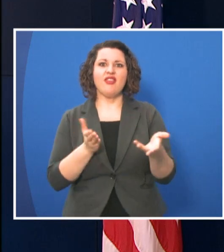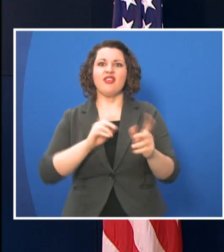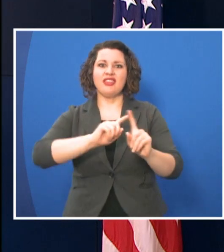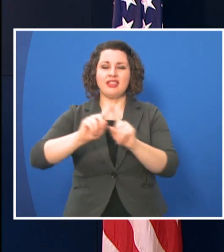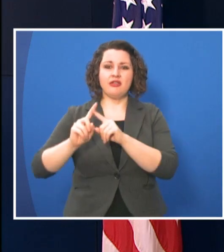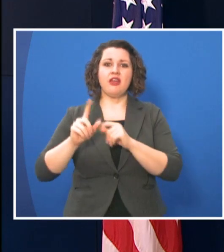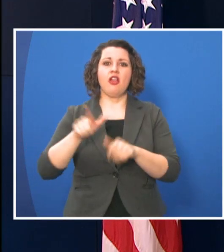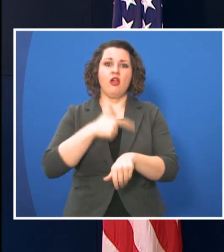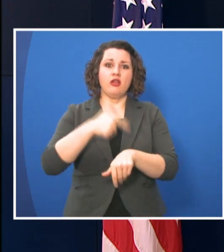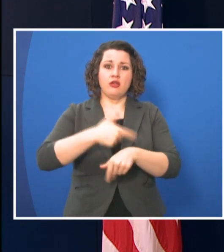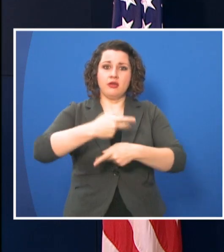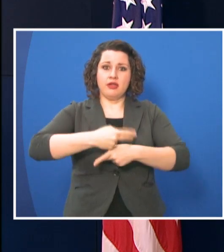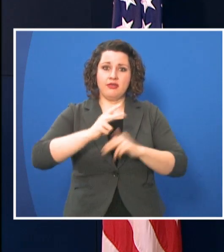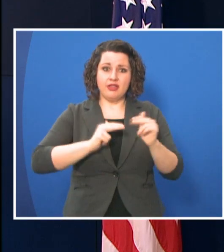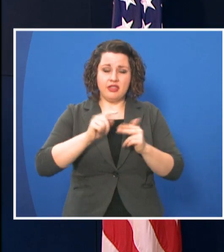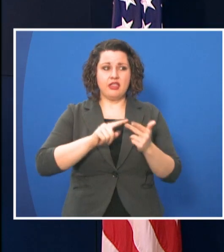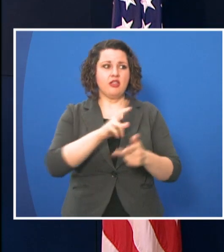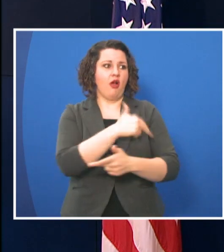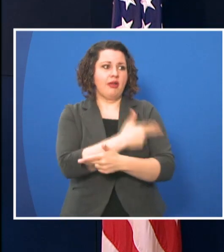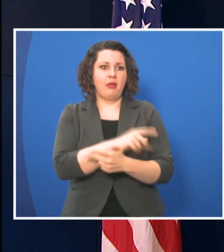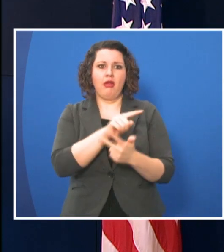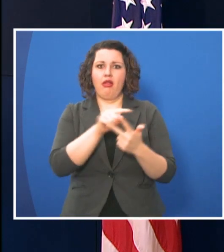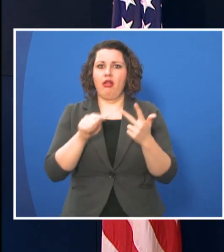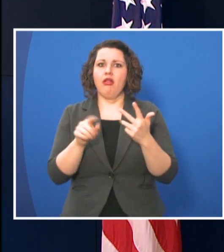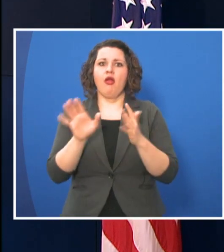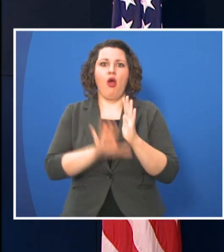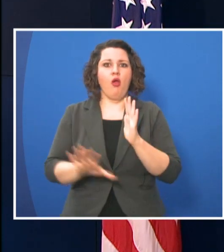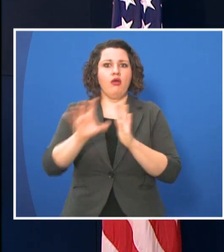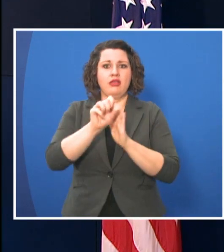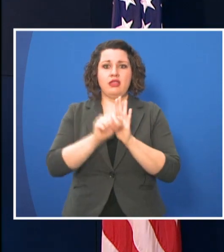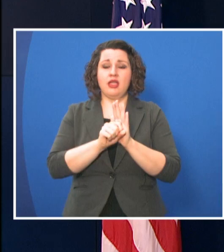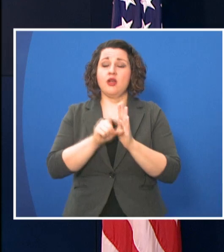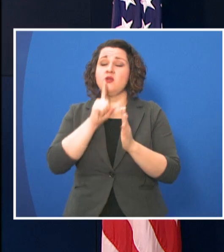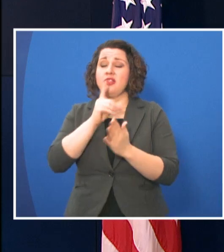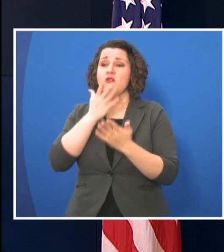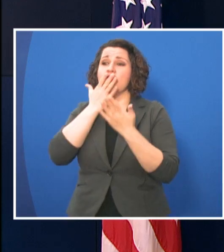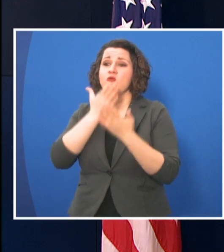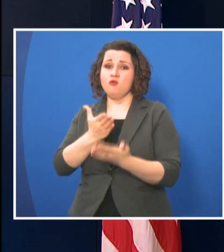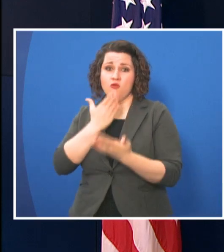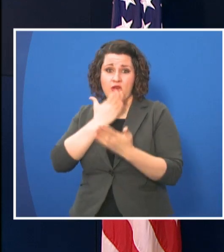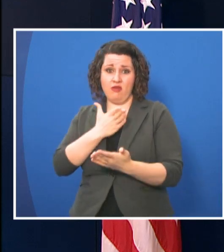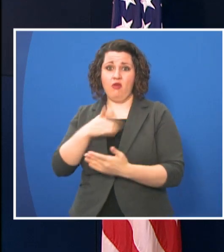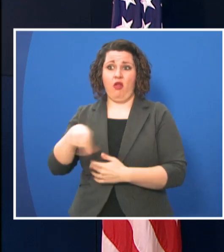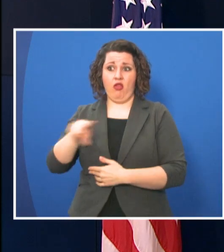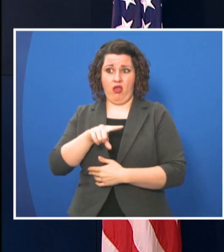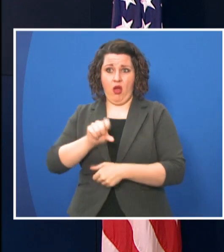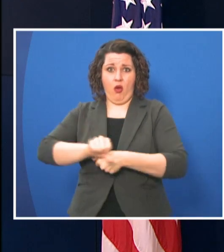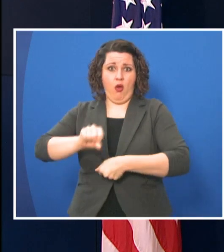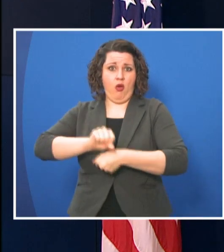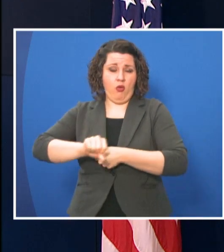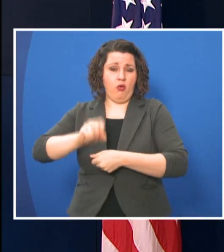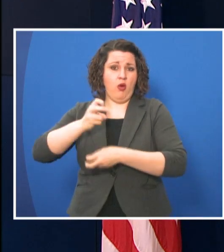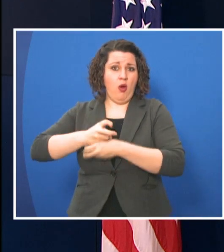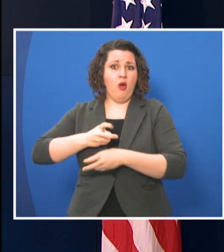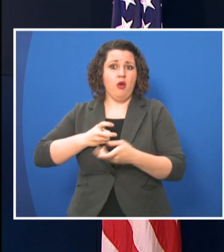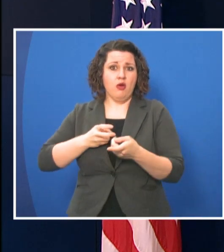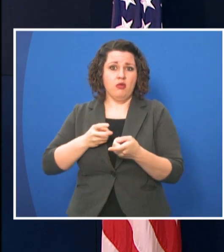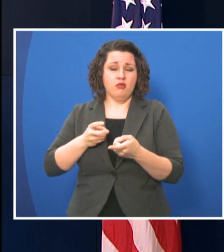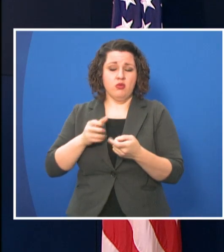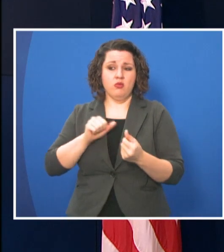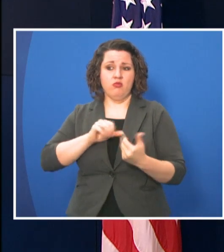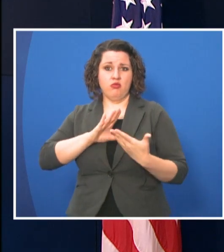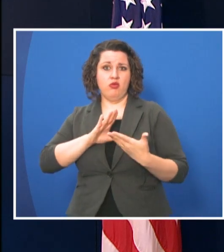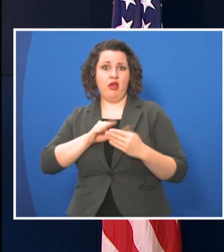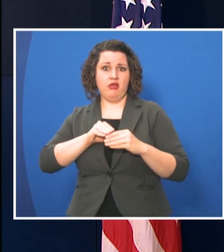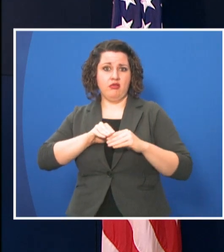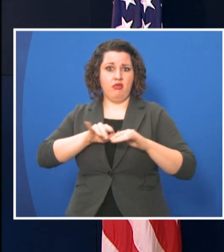care facilities and hospitals across the state. So we're very grateful to their efforts in addressing the pandemic, and